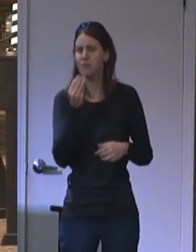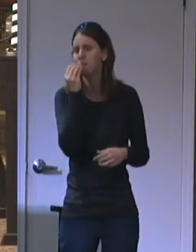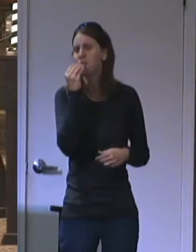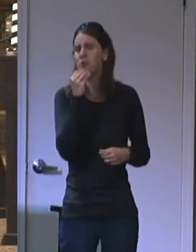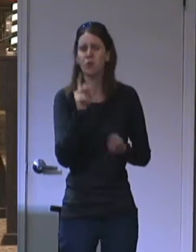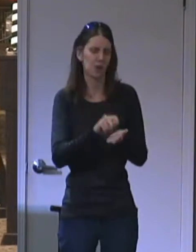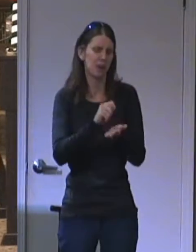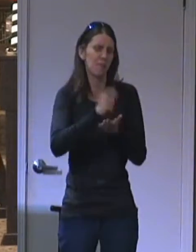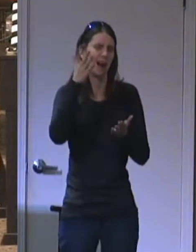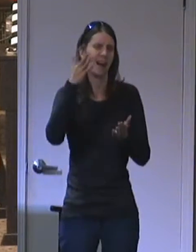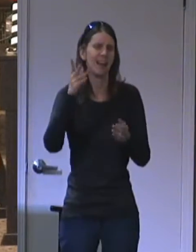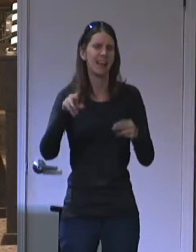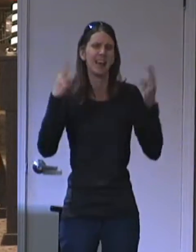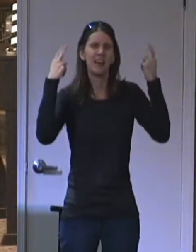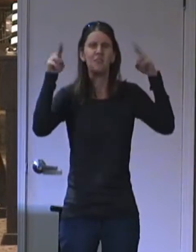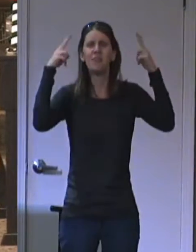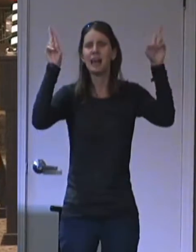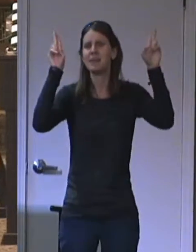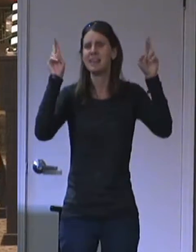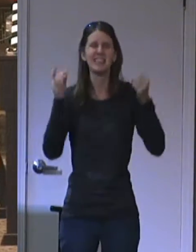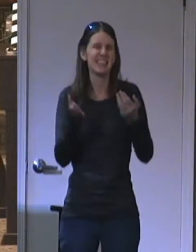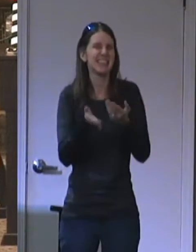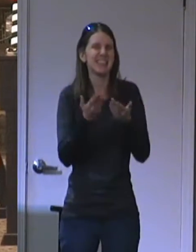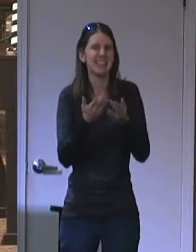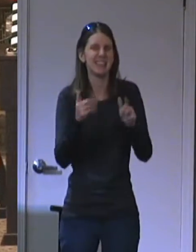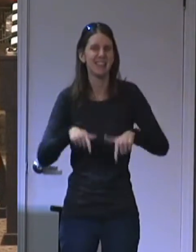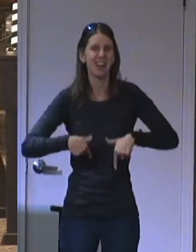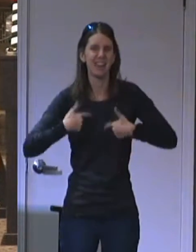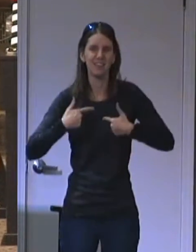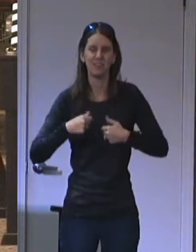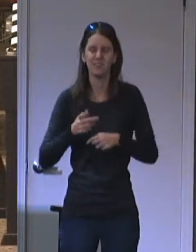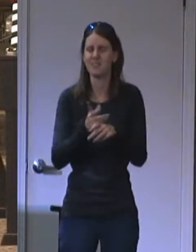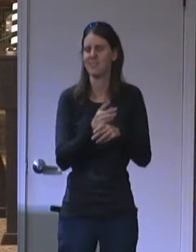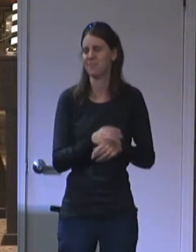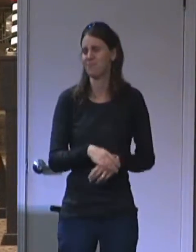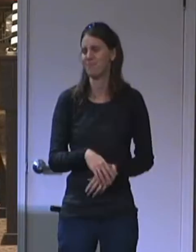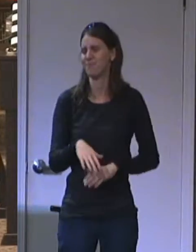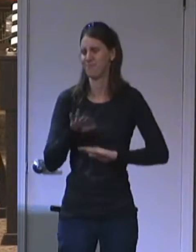and swim upstream? I mean,